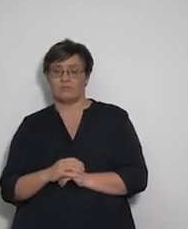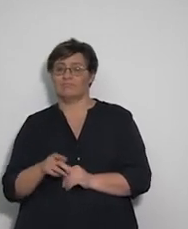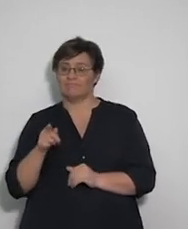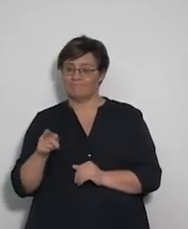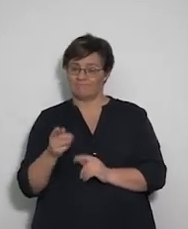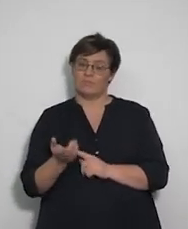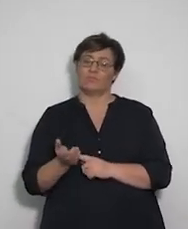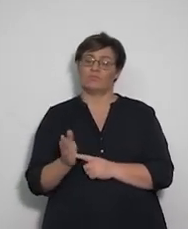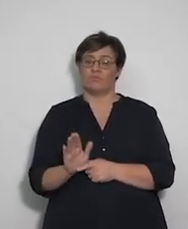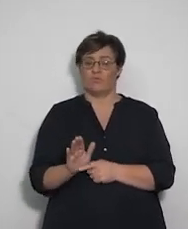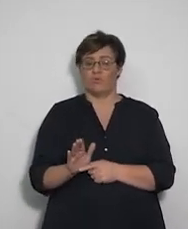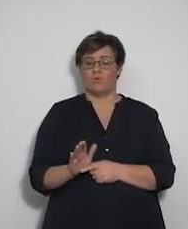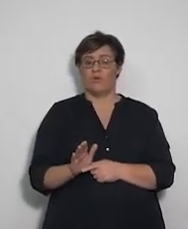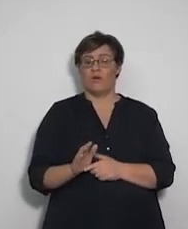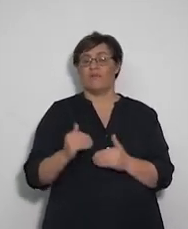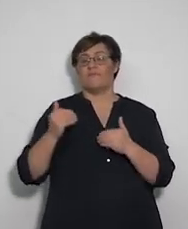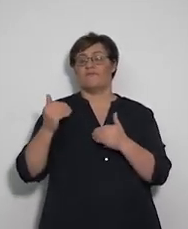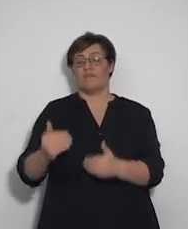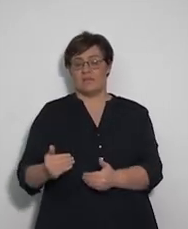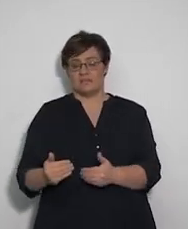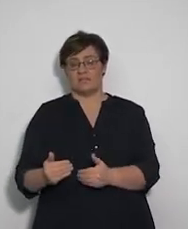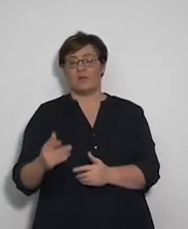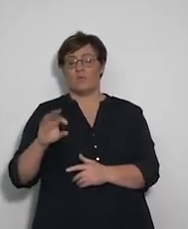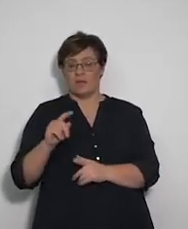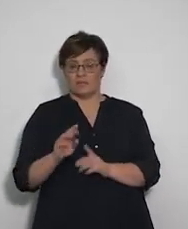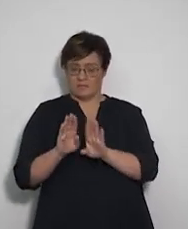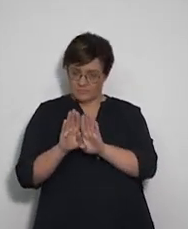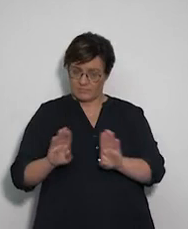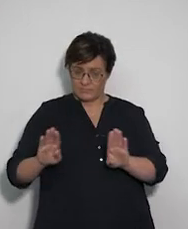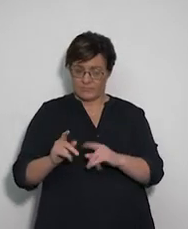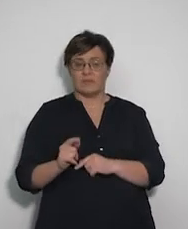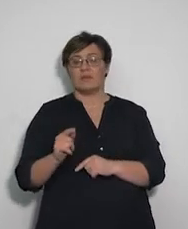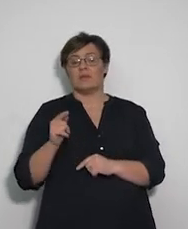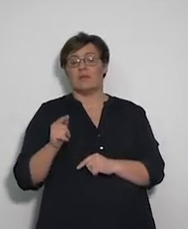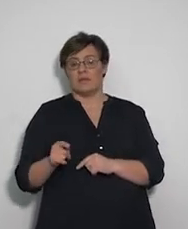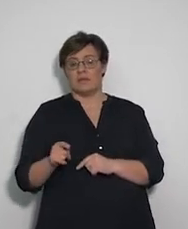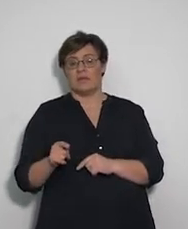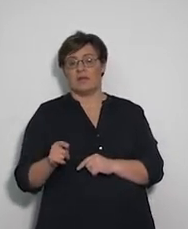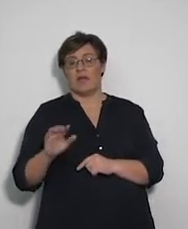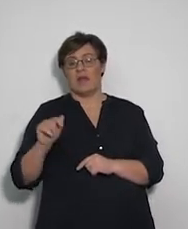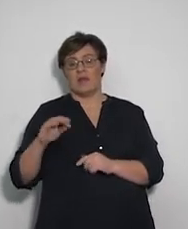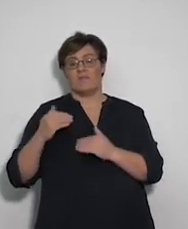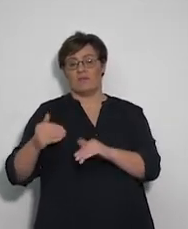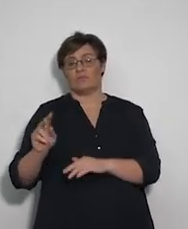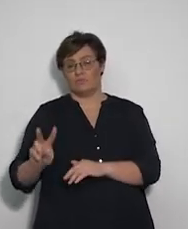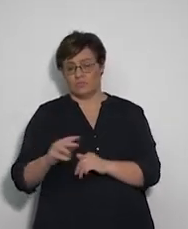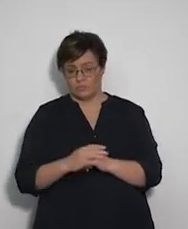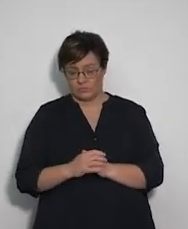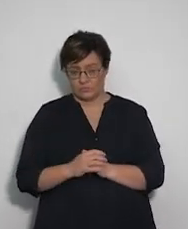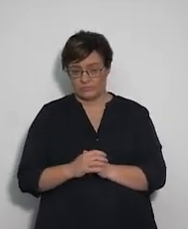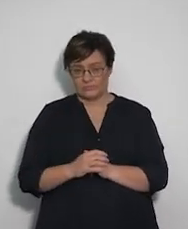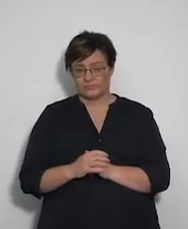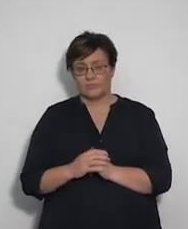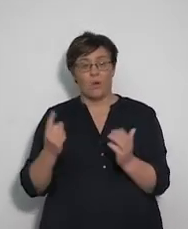diagram there indicates a phase where the chromatids are being pulled apart, and that is in anaphase 2.